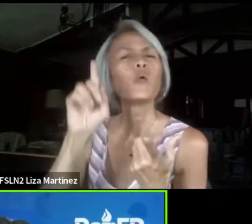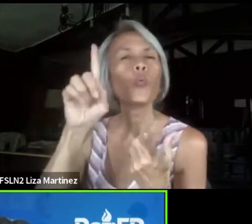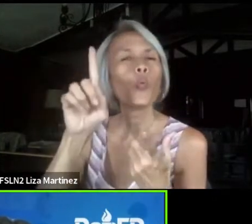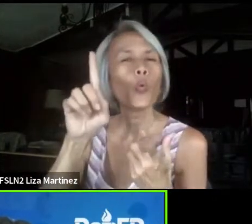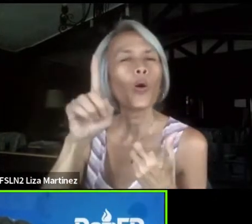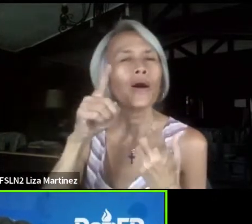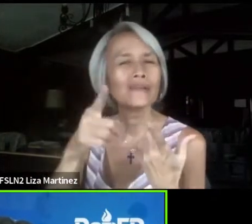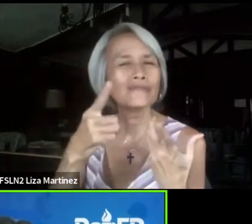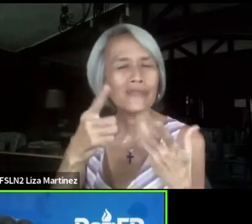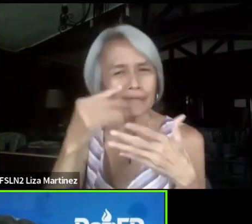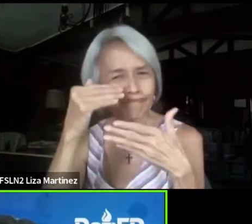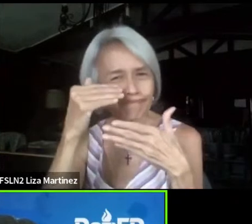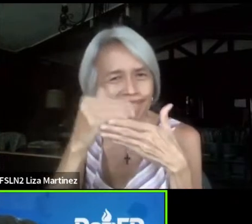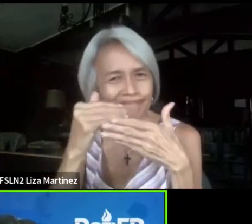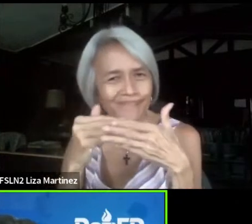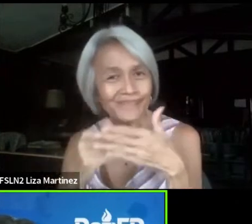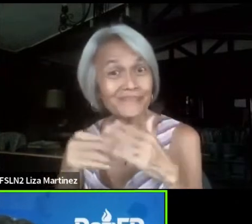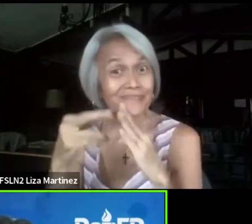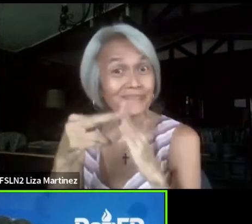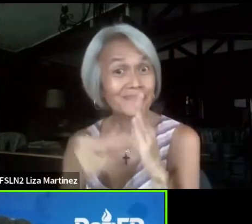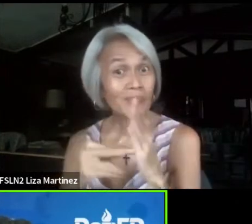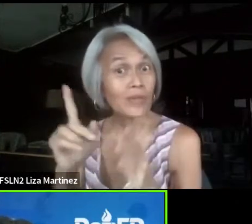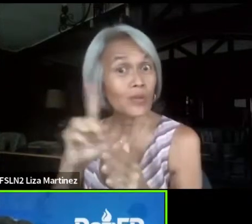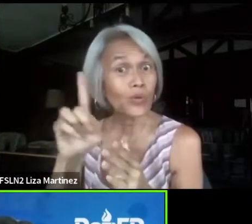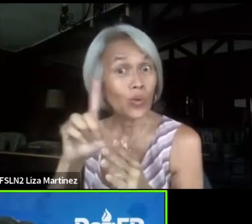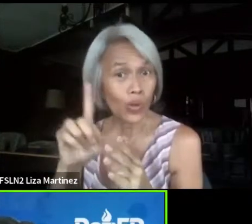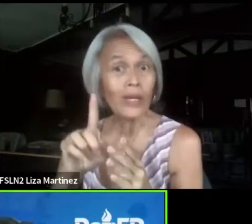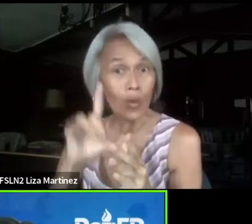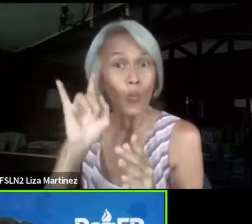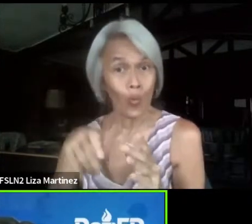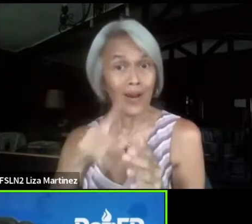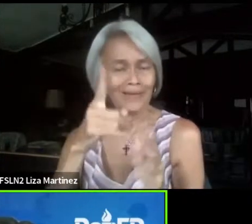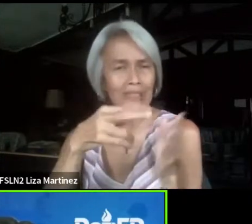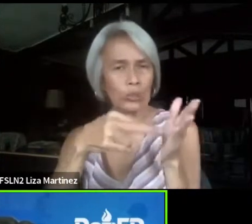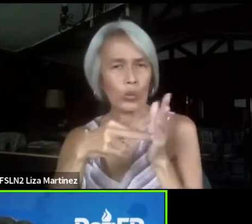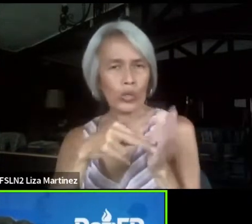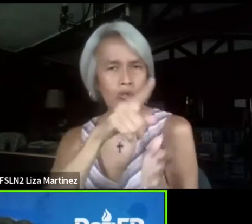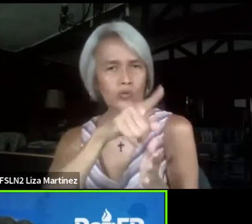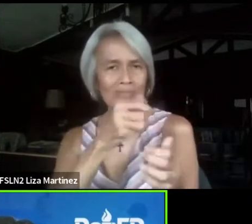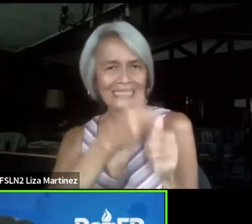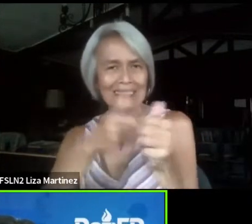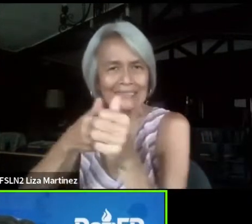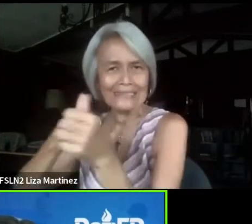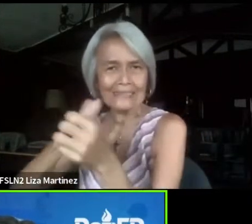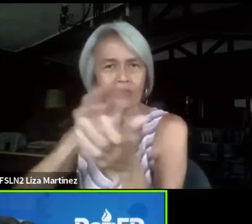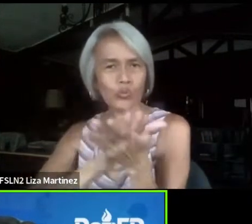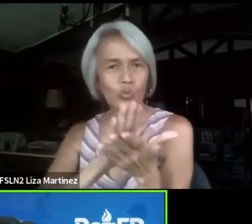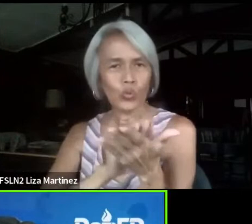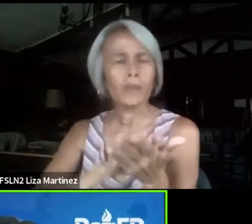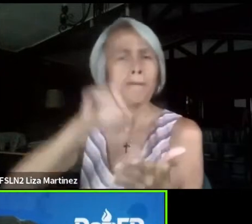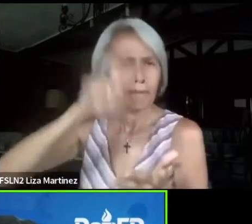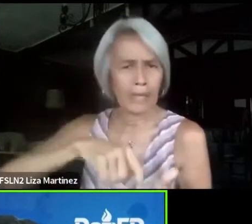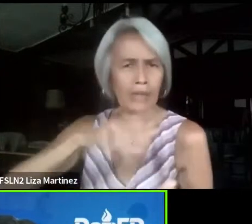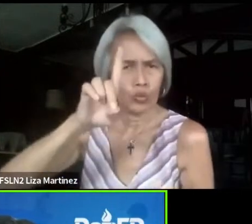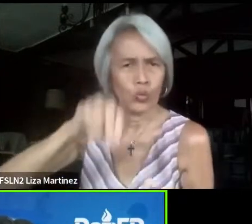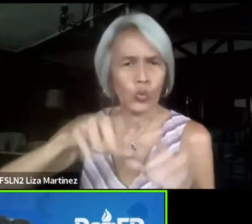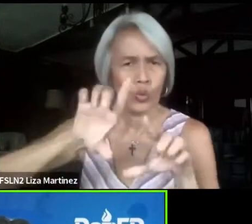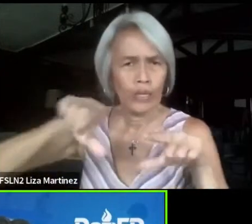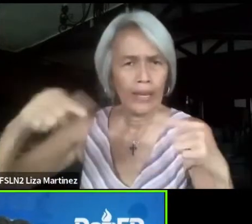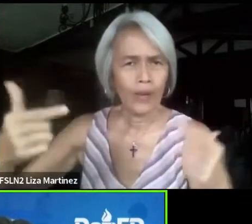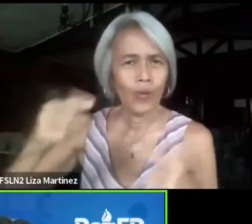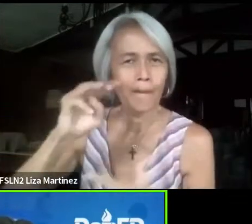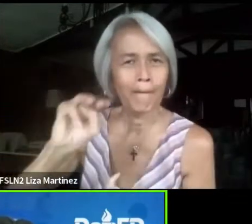that guidelines is for our schools to do language mapping. So personally, I presume that our